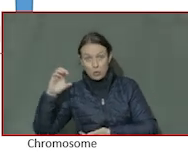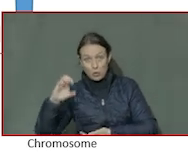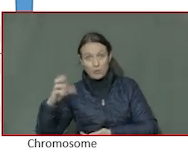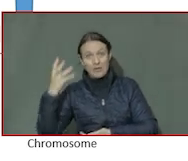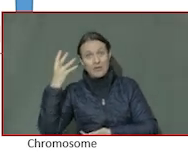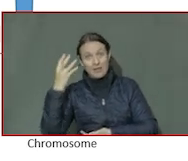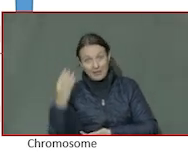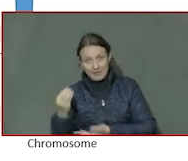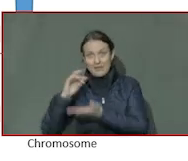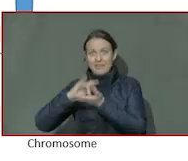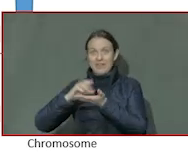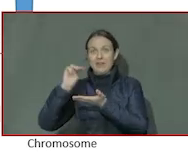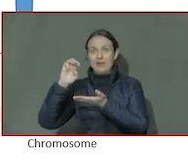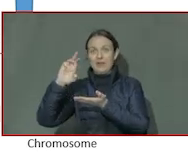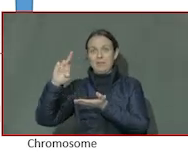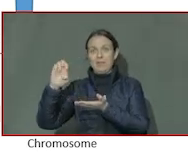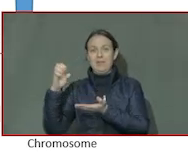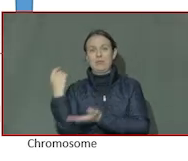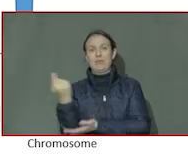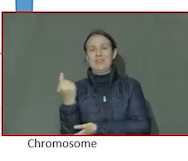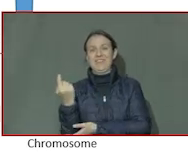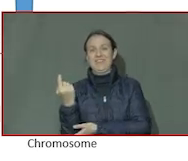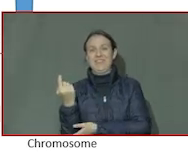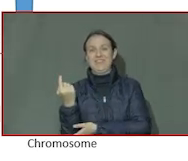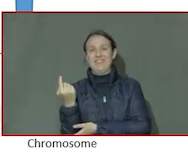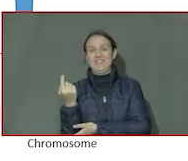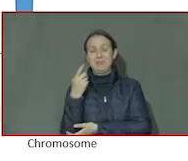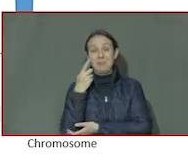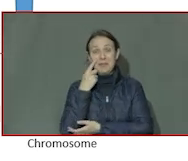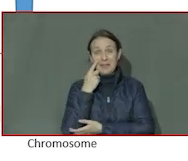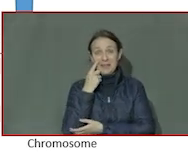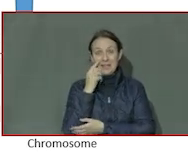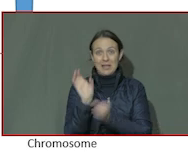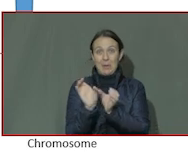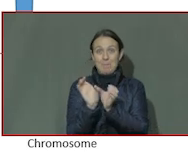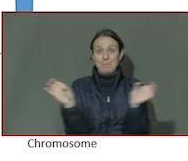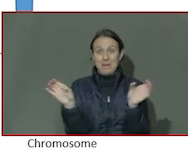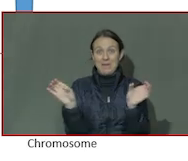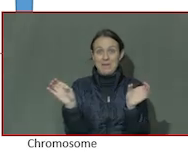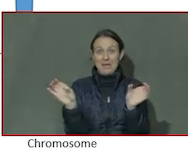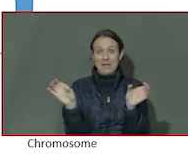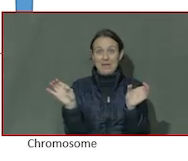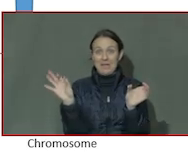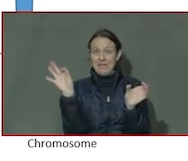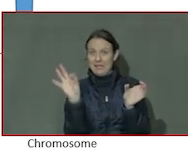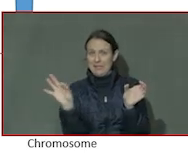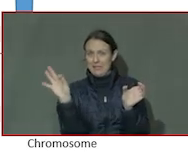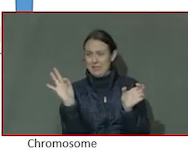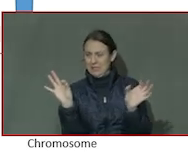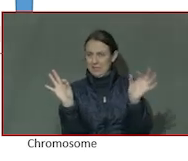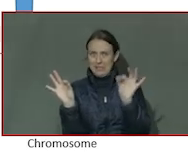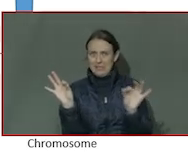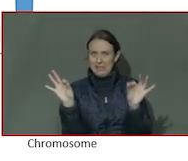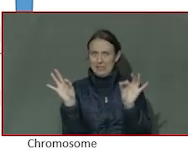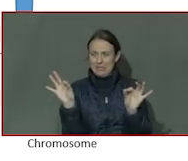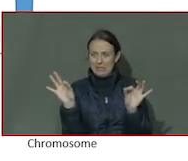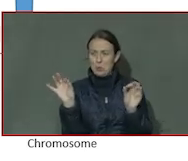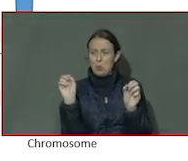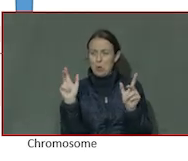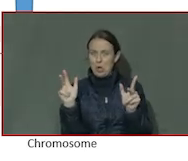a centromere. So even if you see them like this and then you see that there's centromere, you must know that it is